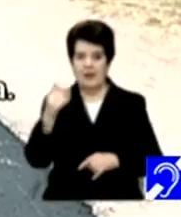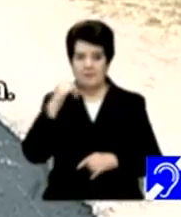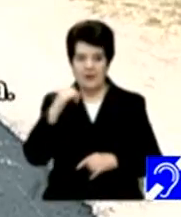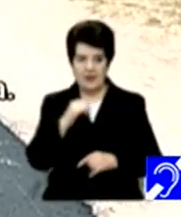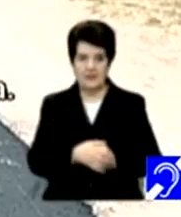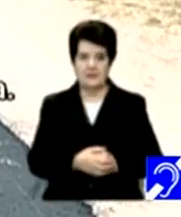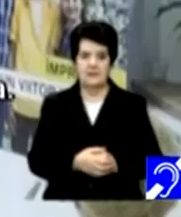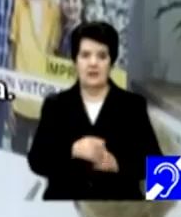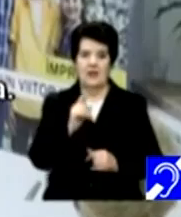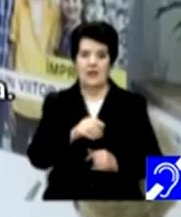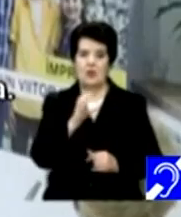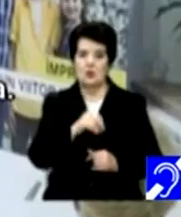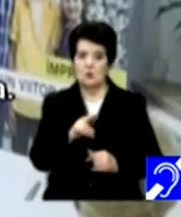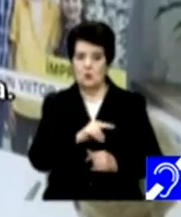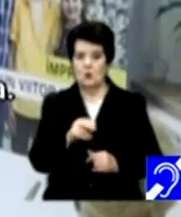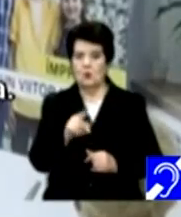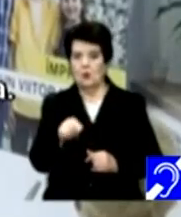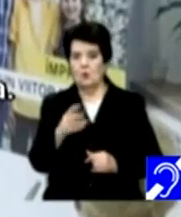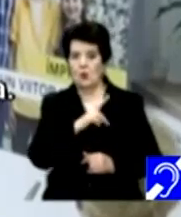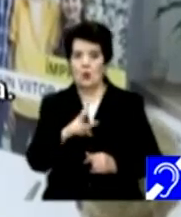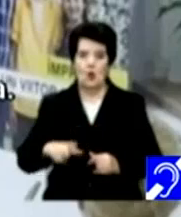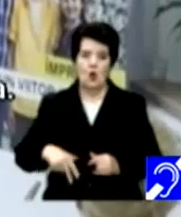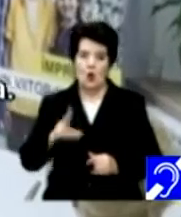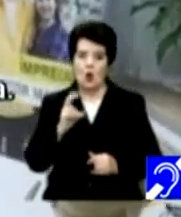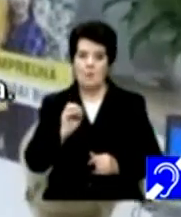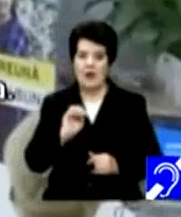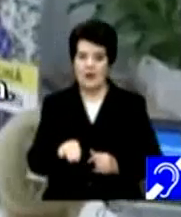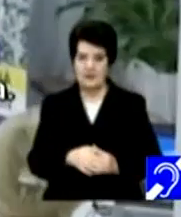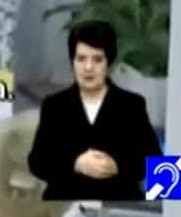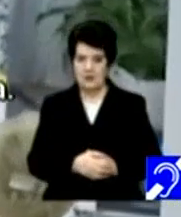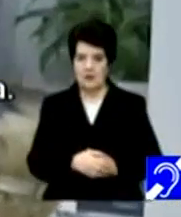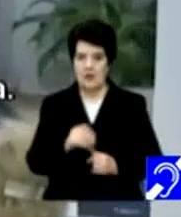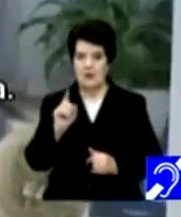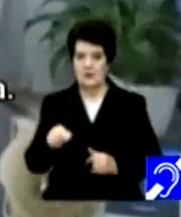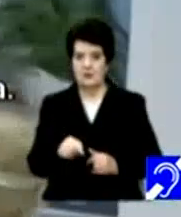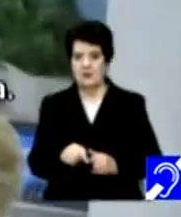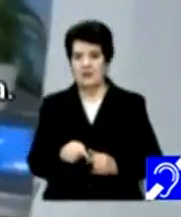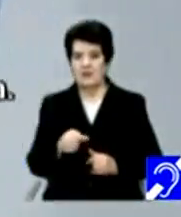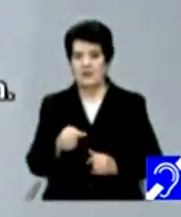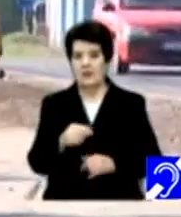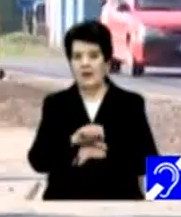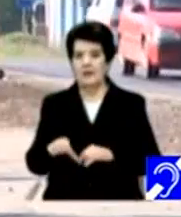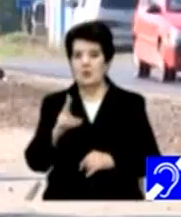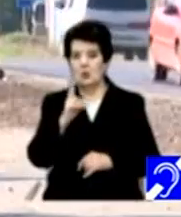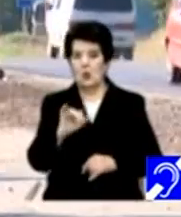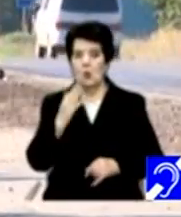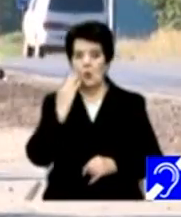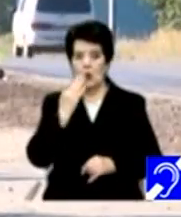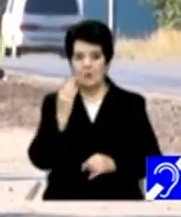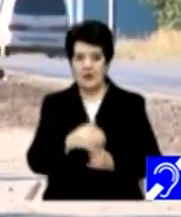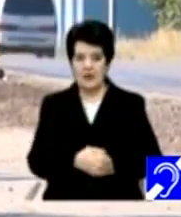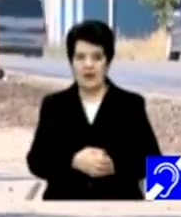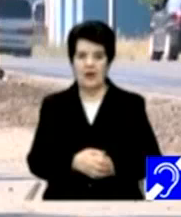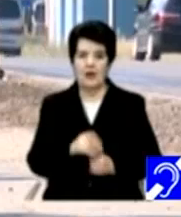Comrade in the south, and also towards east, towards the Romanian border. Could imagine